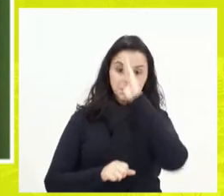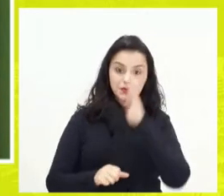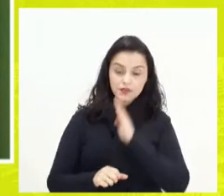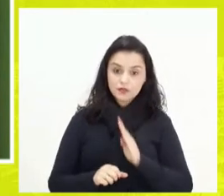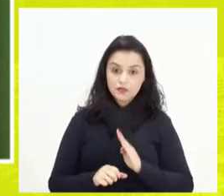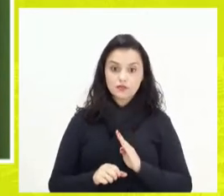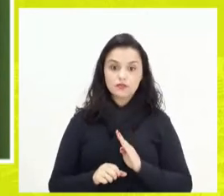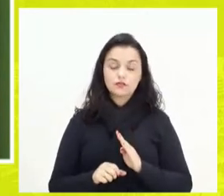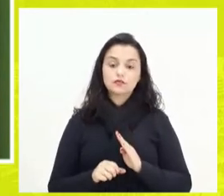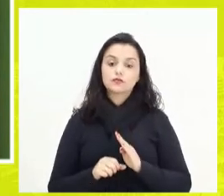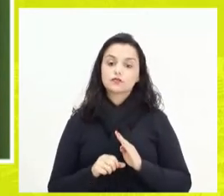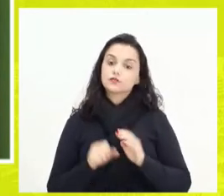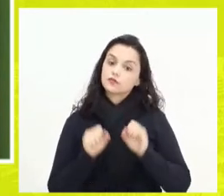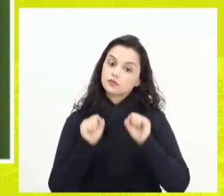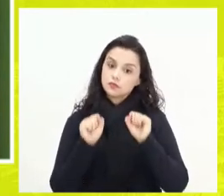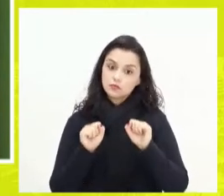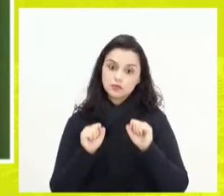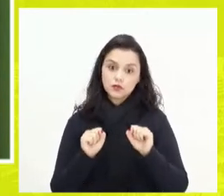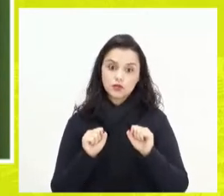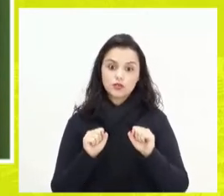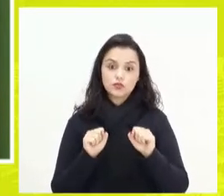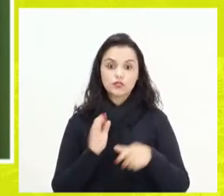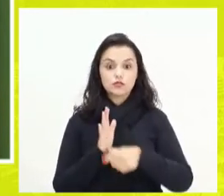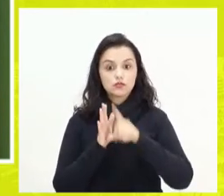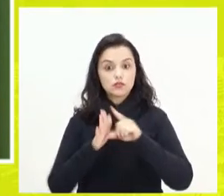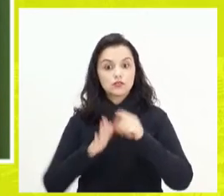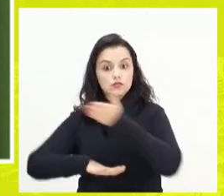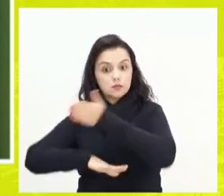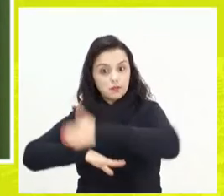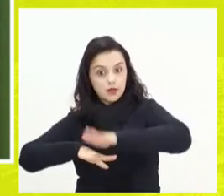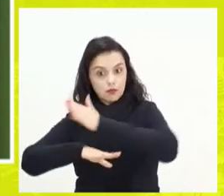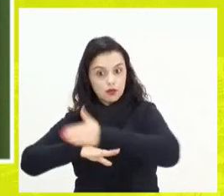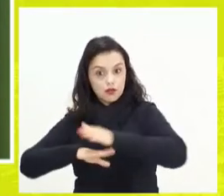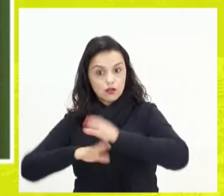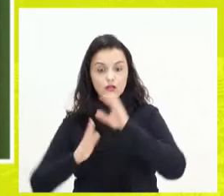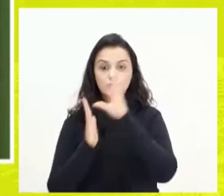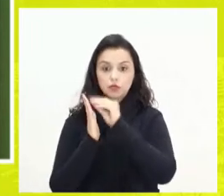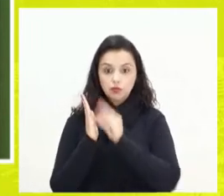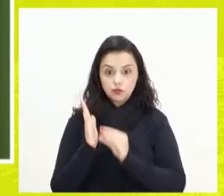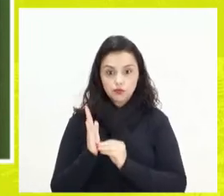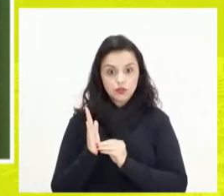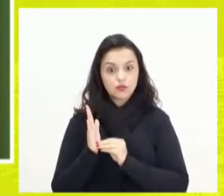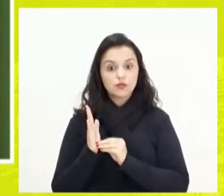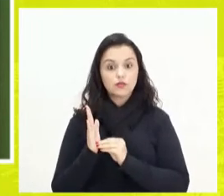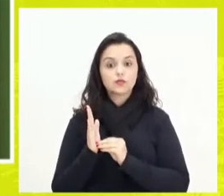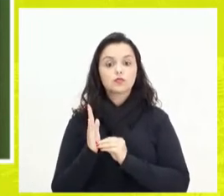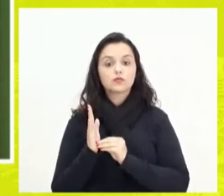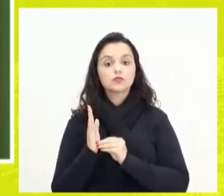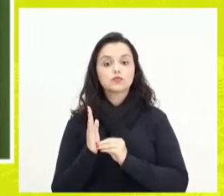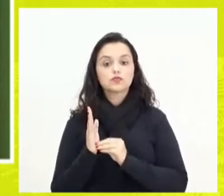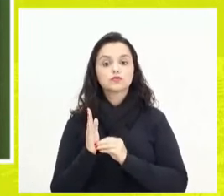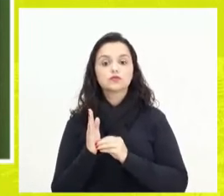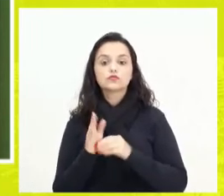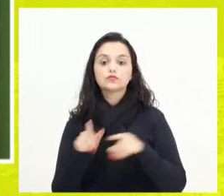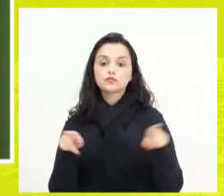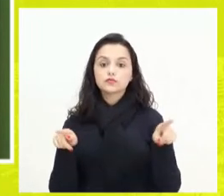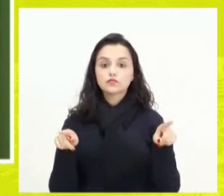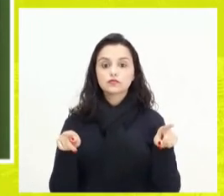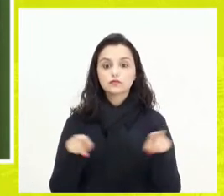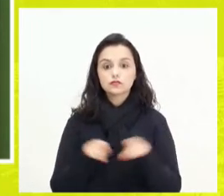elections and in any new laws for the elections in brazil this can be also sourced for